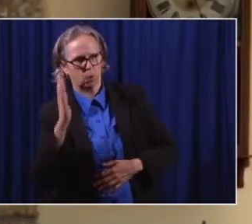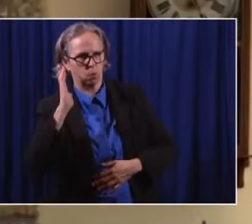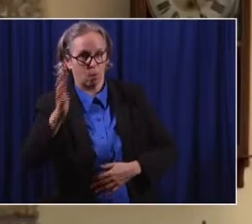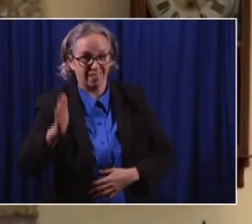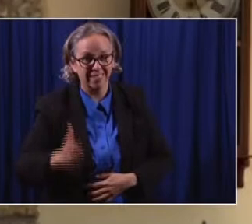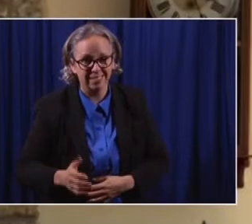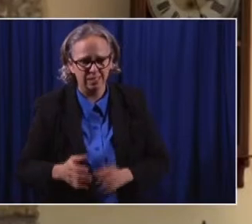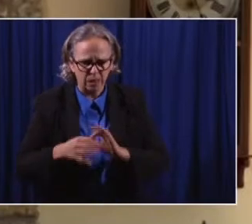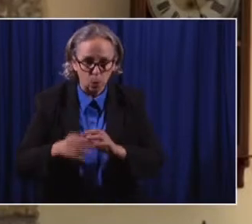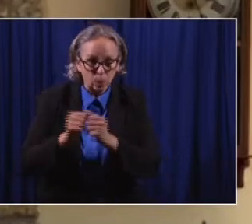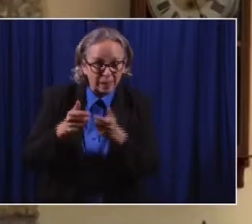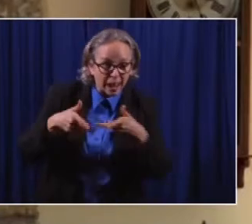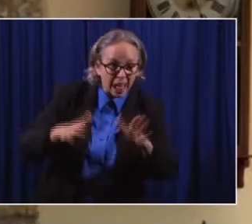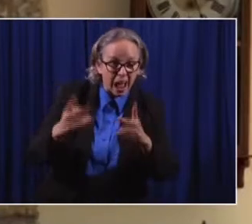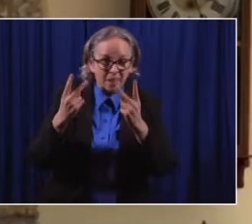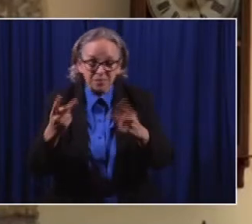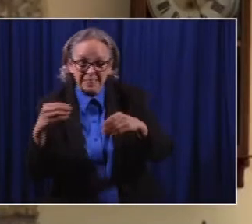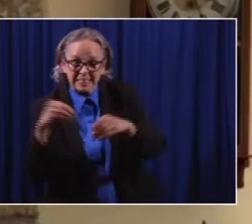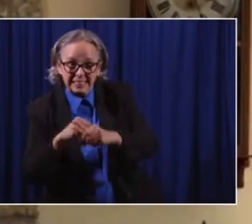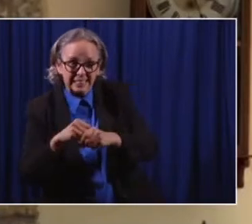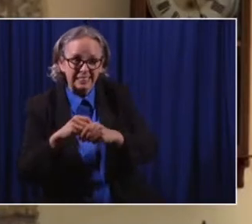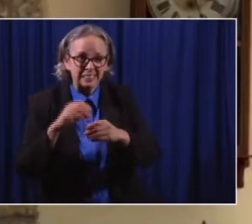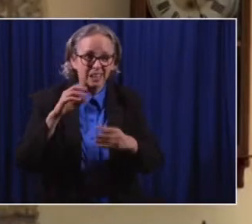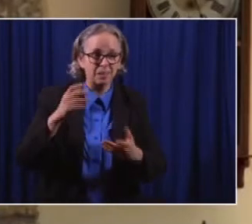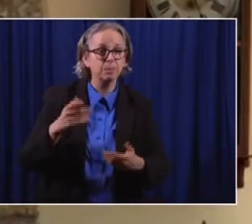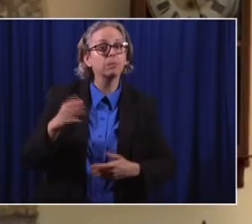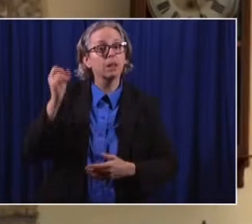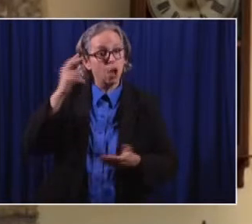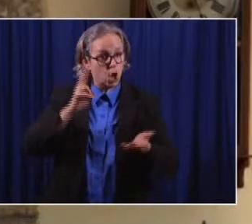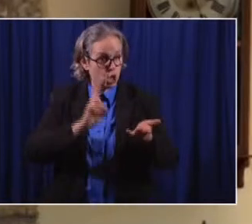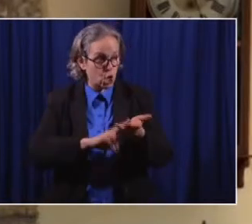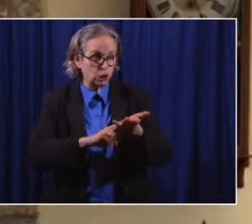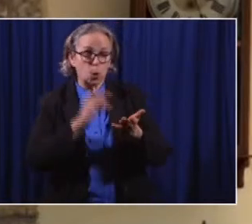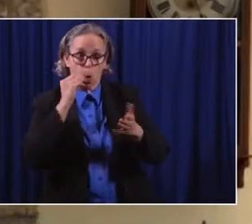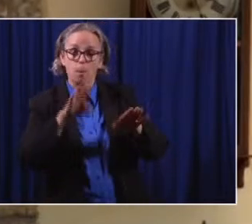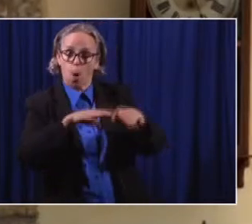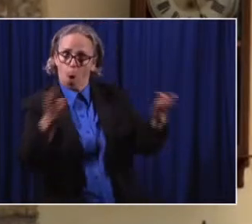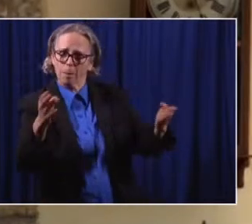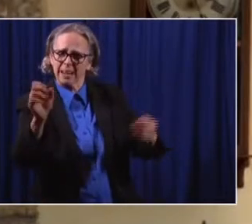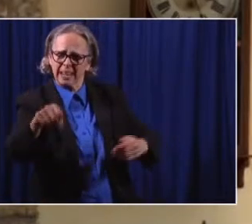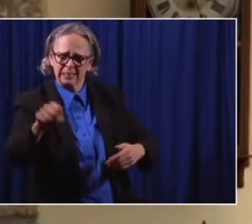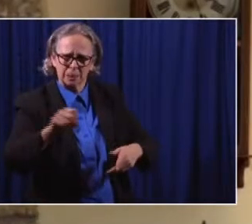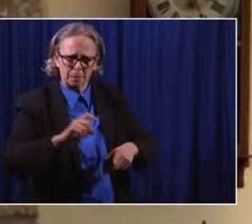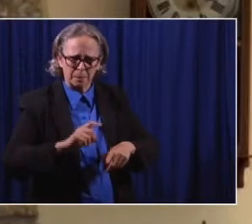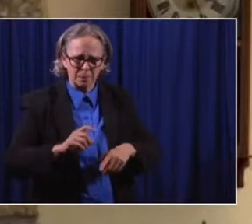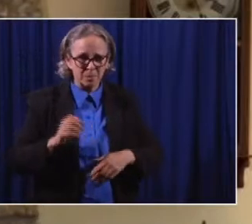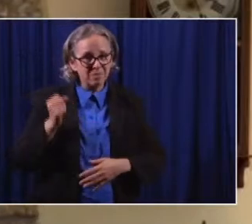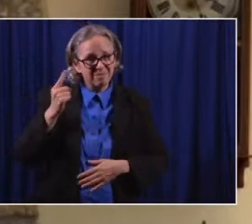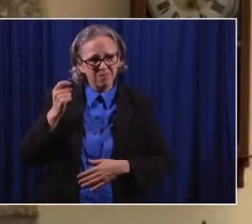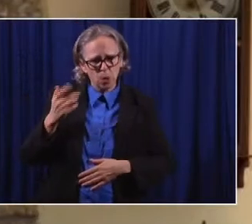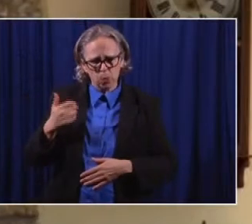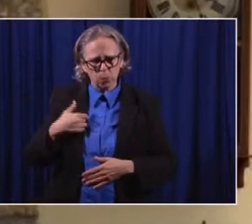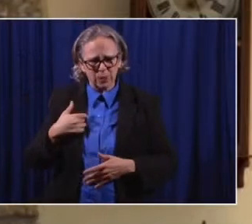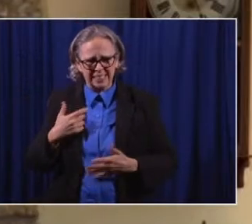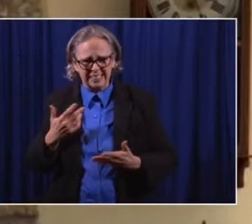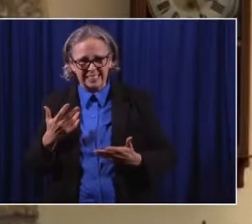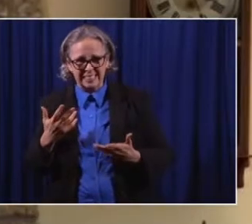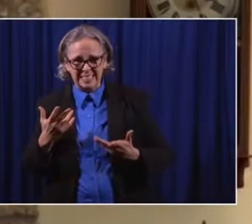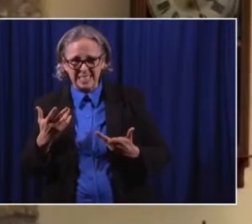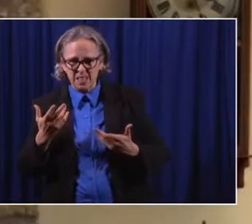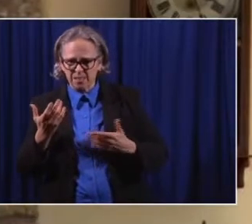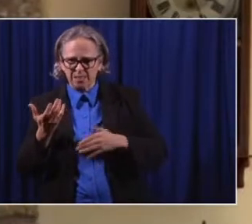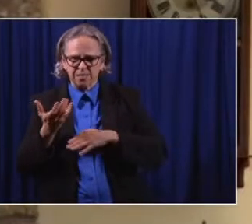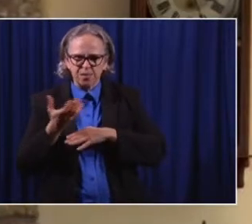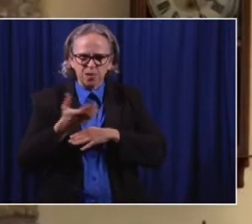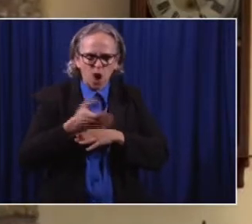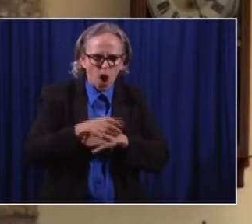have opened the nursing homes up, we have not compelled the nursing homes to do it because